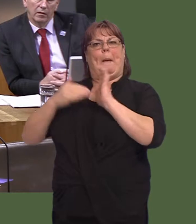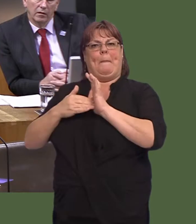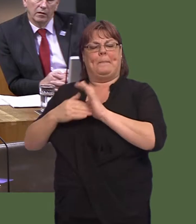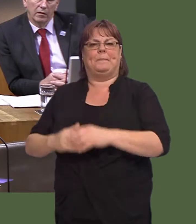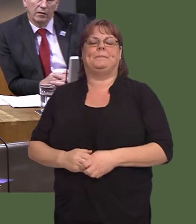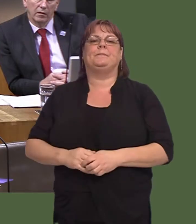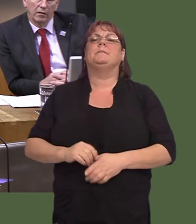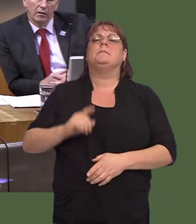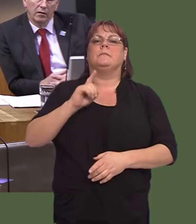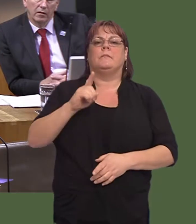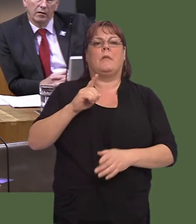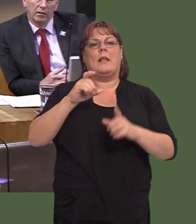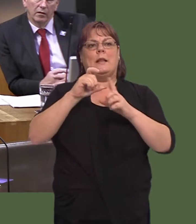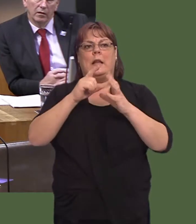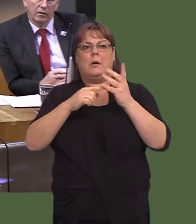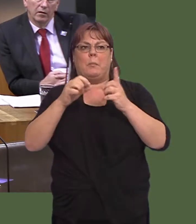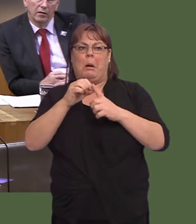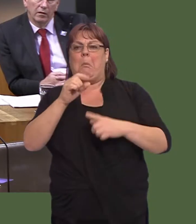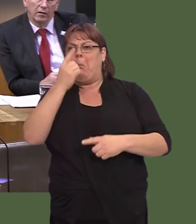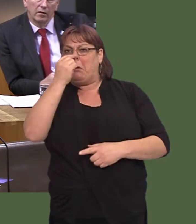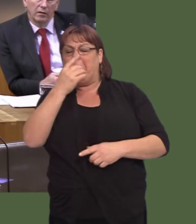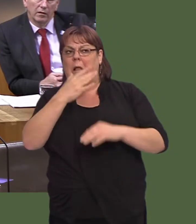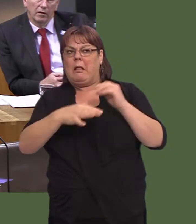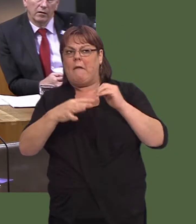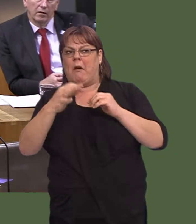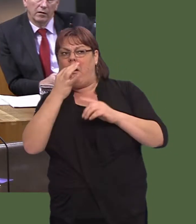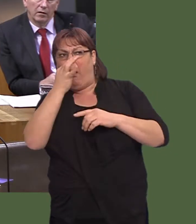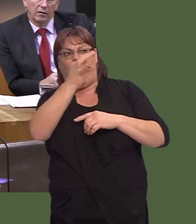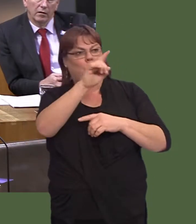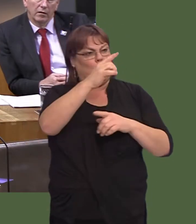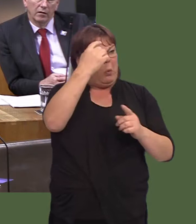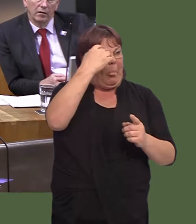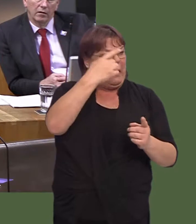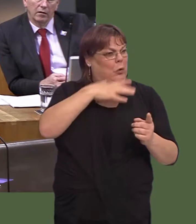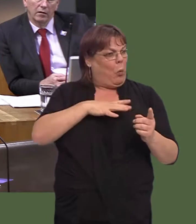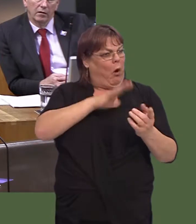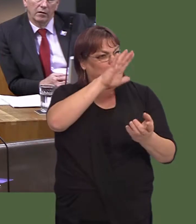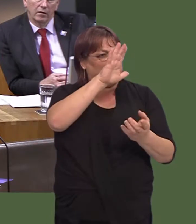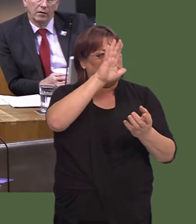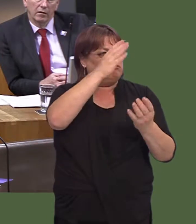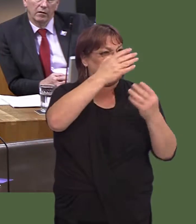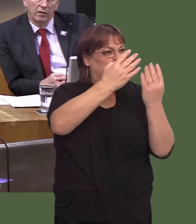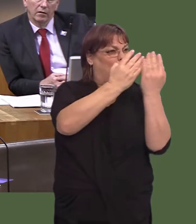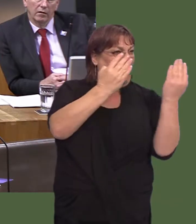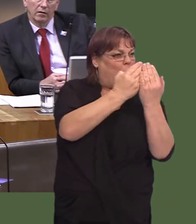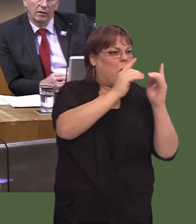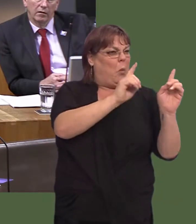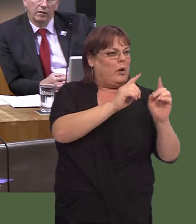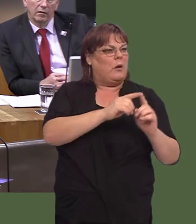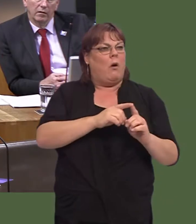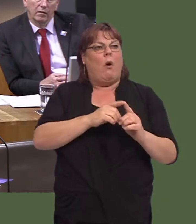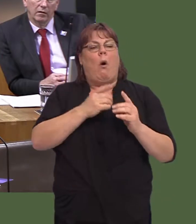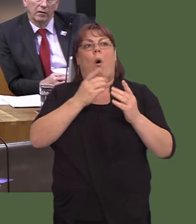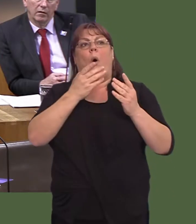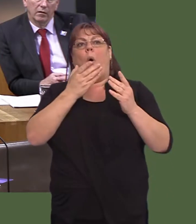Either, first of all, the DUP weren't asked their views and then made their views very, very clear, or they were asked their views and